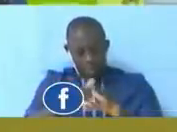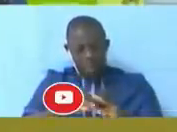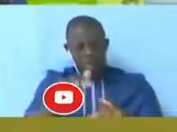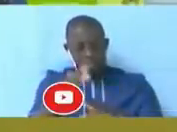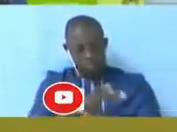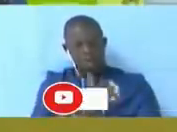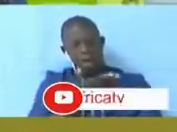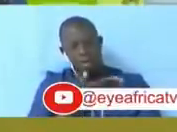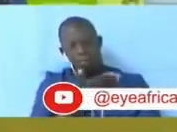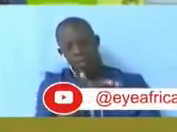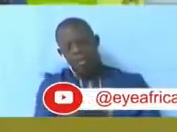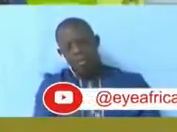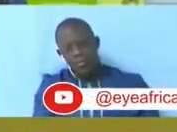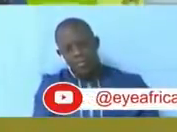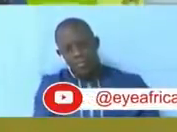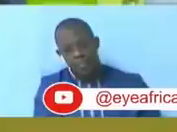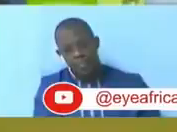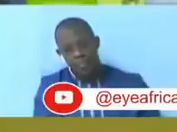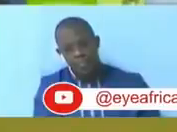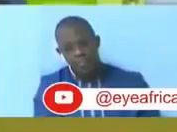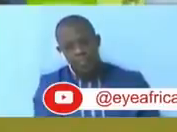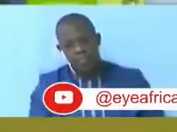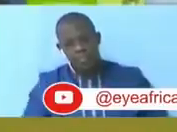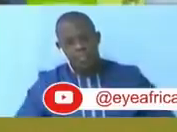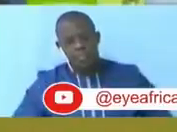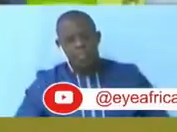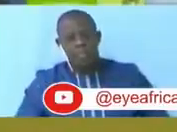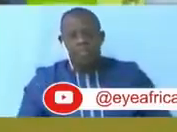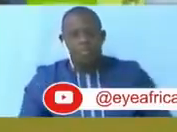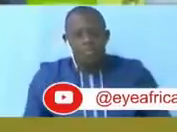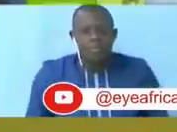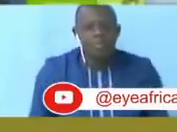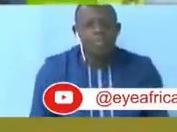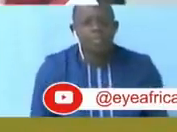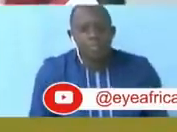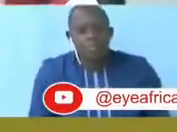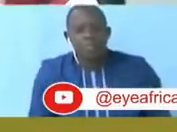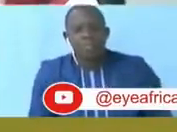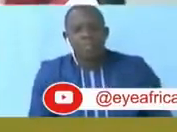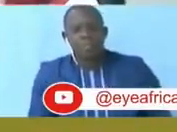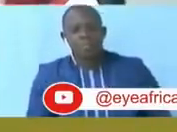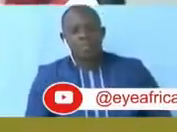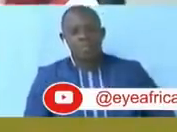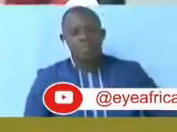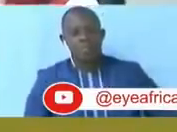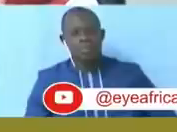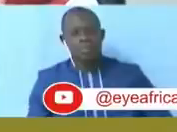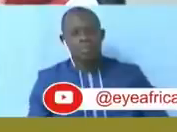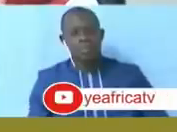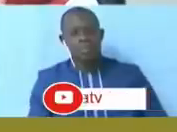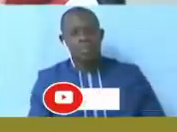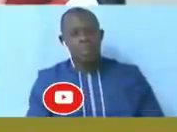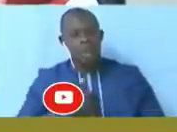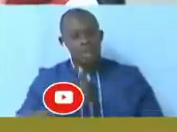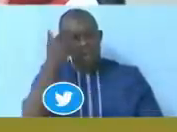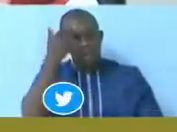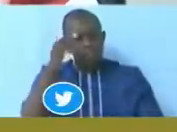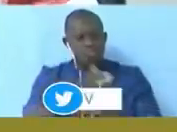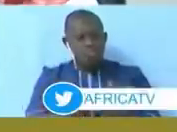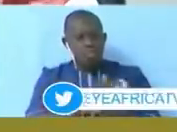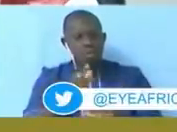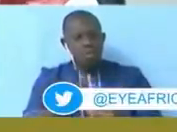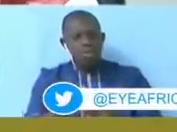atobo tabake aku alakuo sembo warta umafanga la molo kono. I think at some point he even became vice president of APRC.